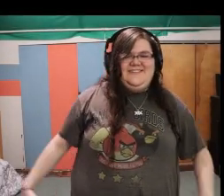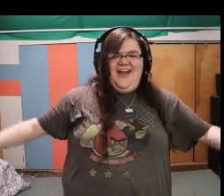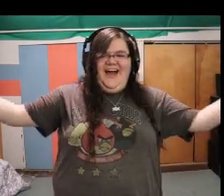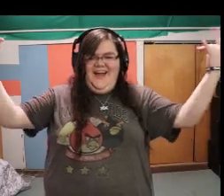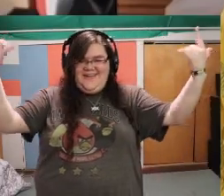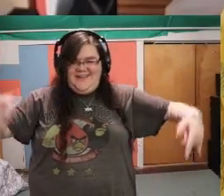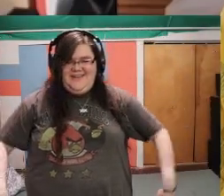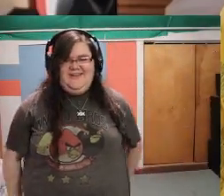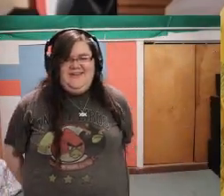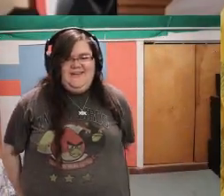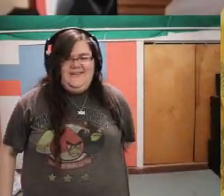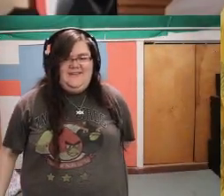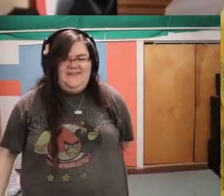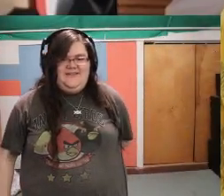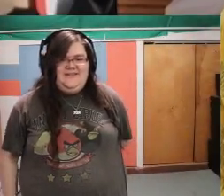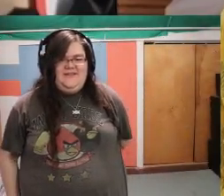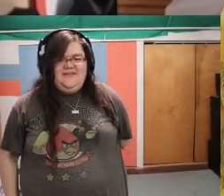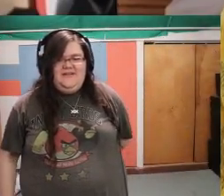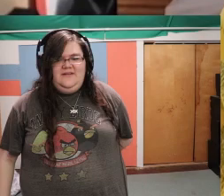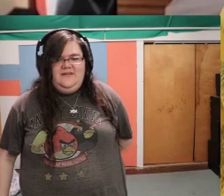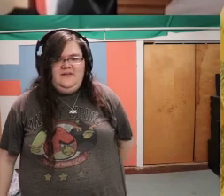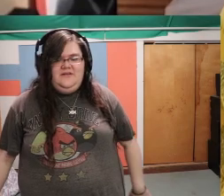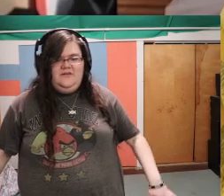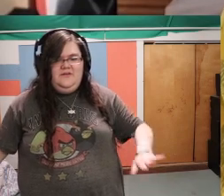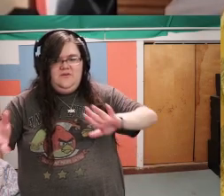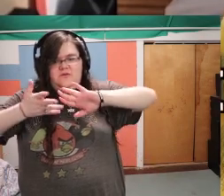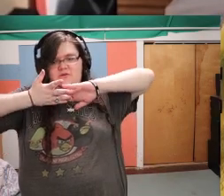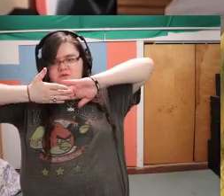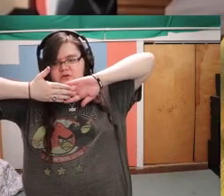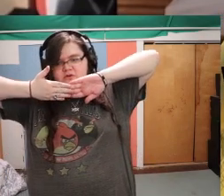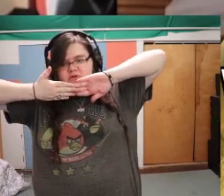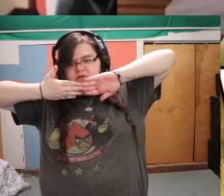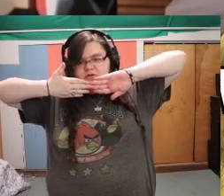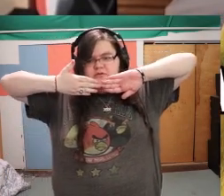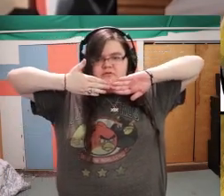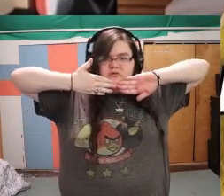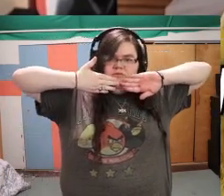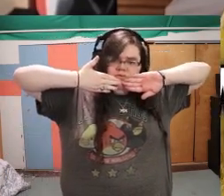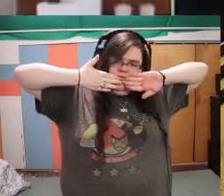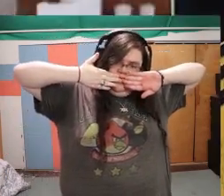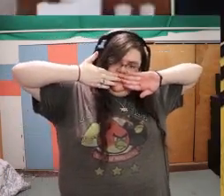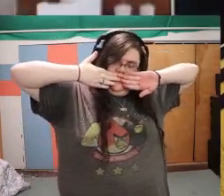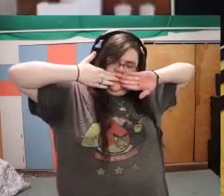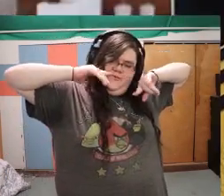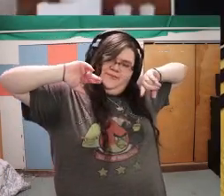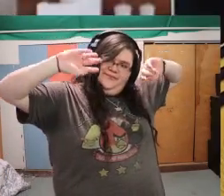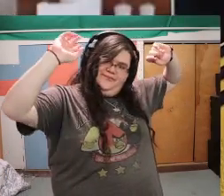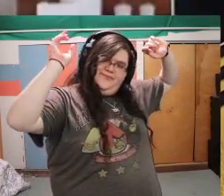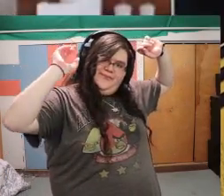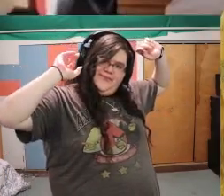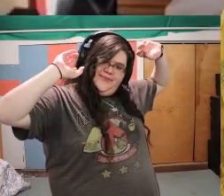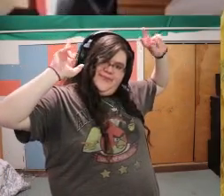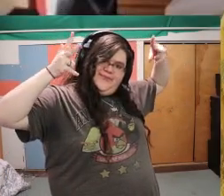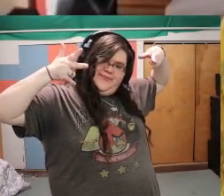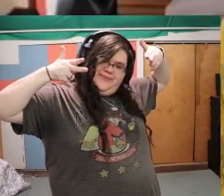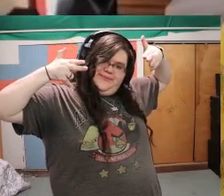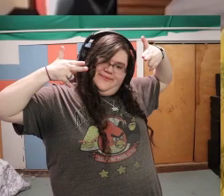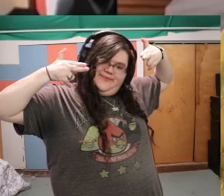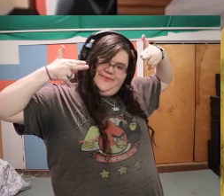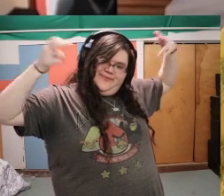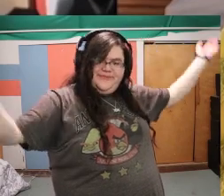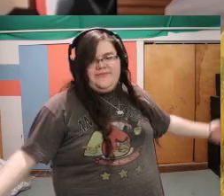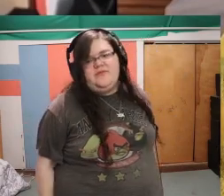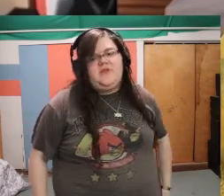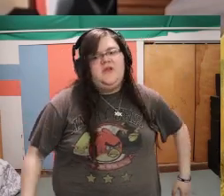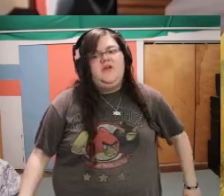one question go. Yes. Are you excited for the Prem coming back, or do you think it was too early to bring it back? I felt like this was the